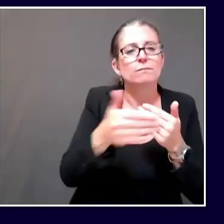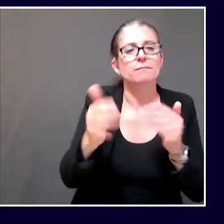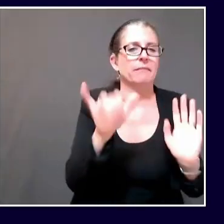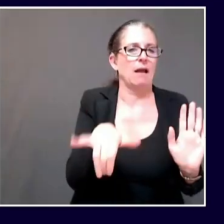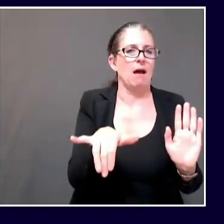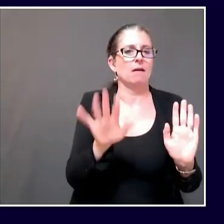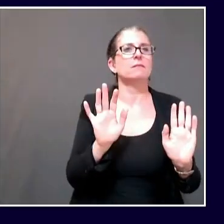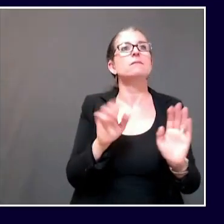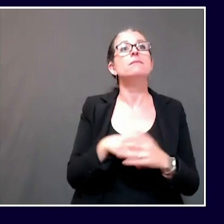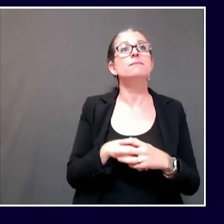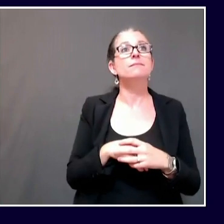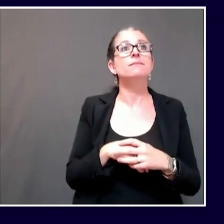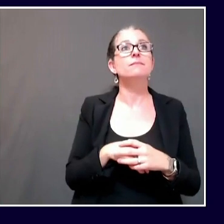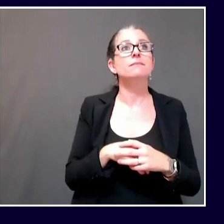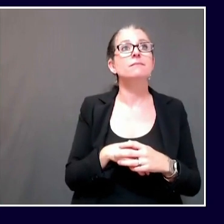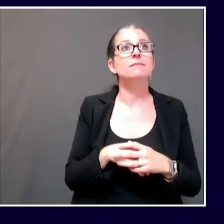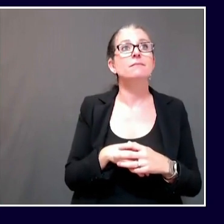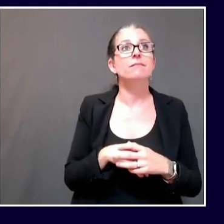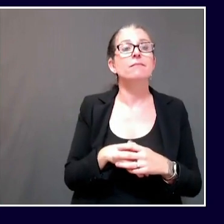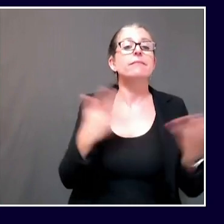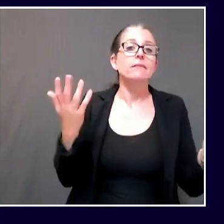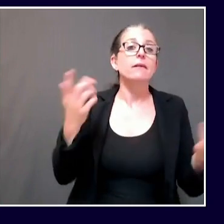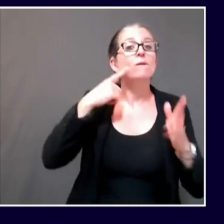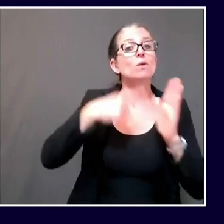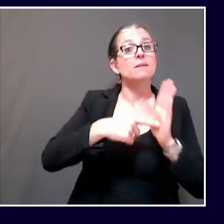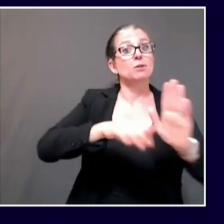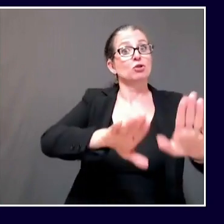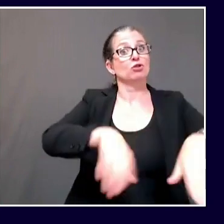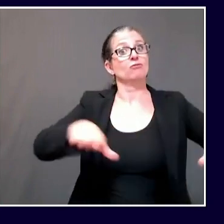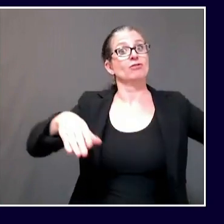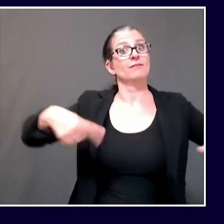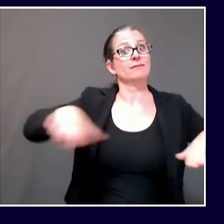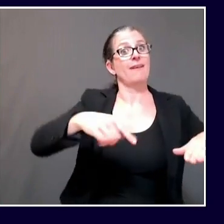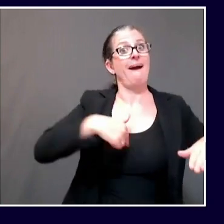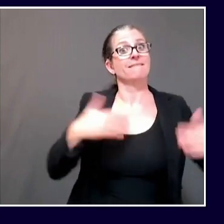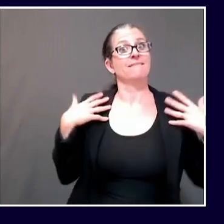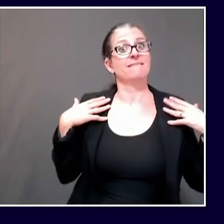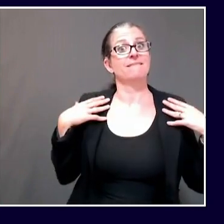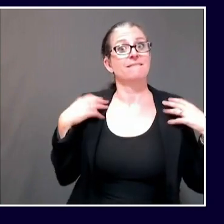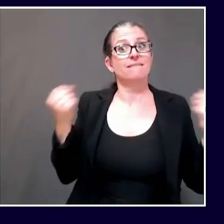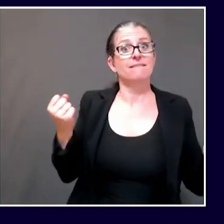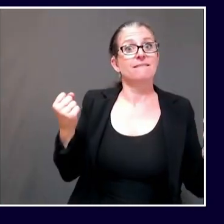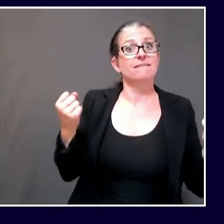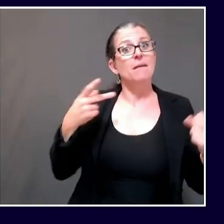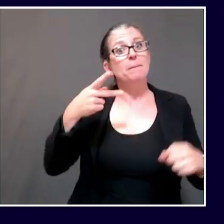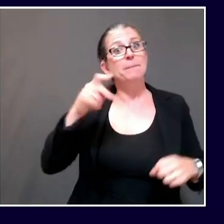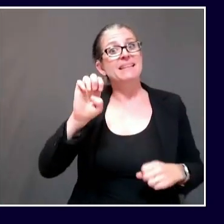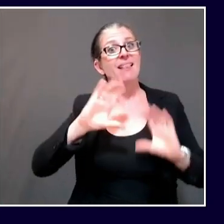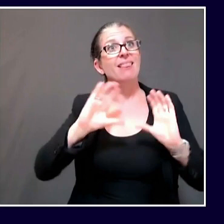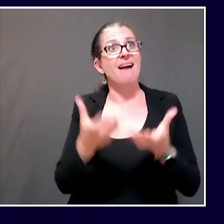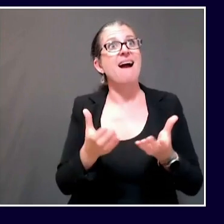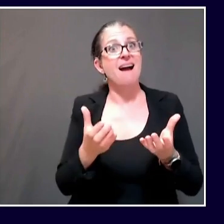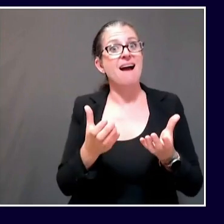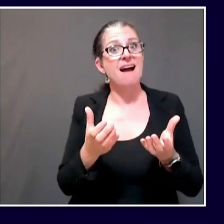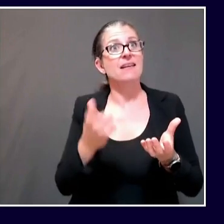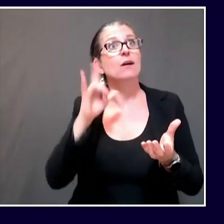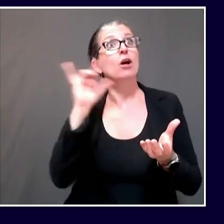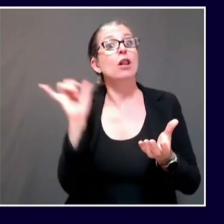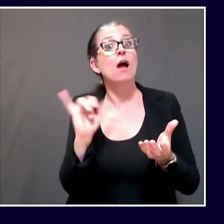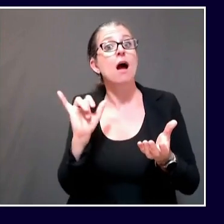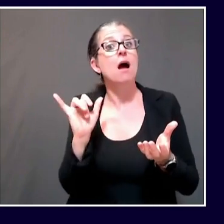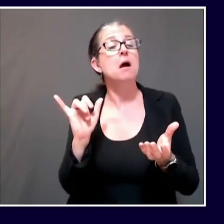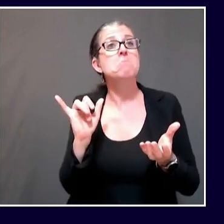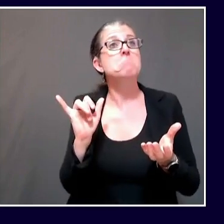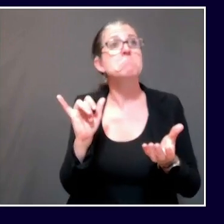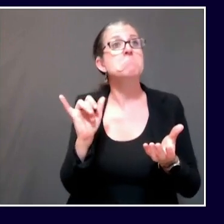children participate in physical education. At this time, we have deferred to the Maine Principals Association on school